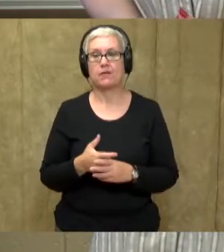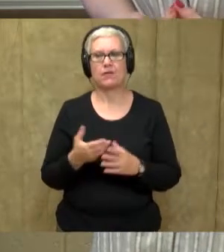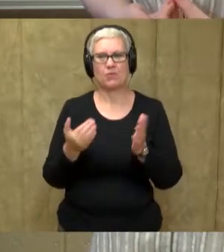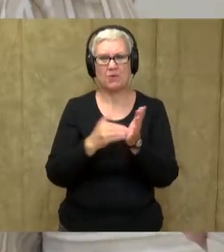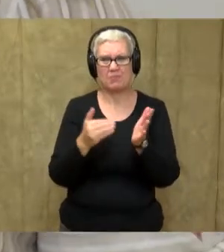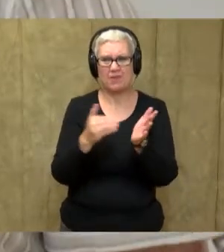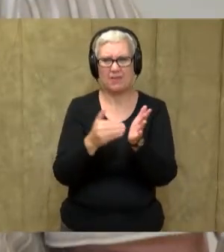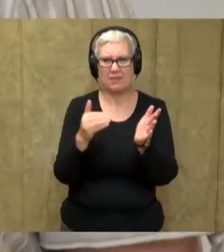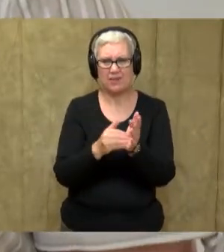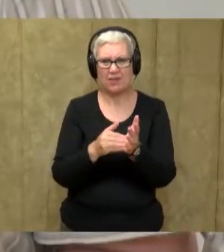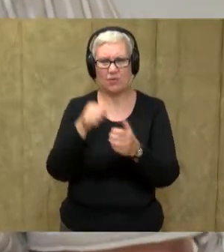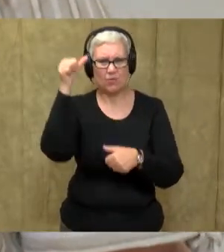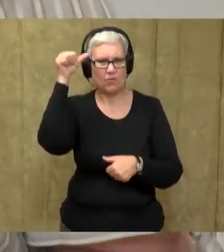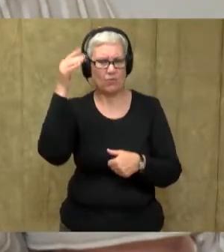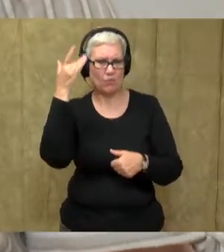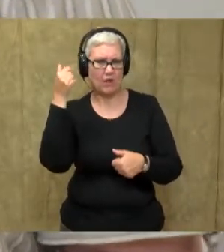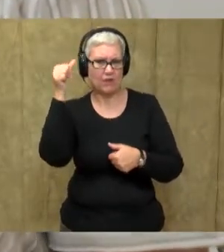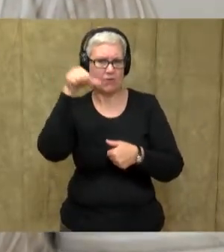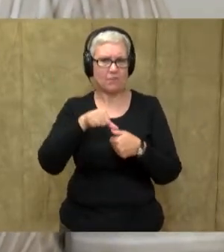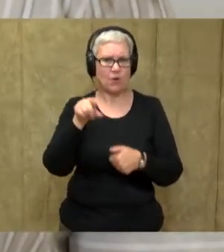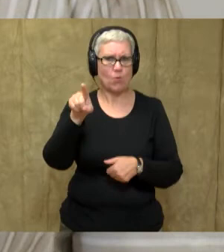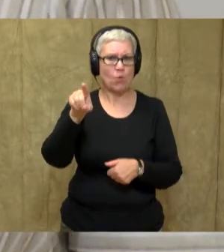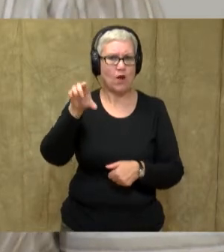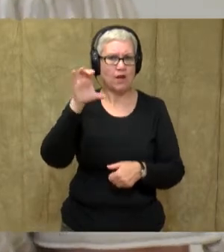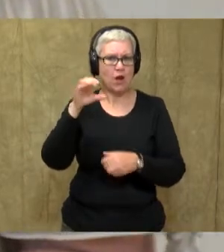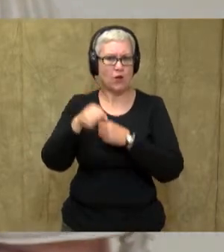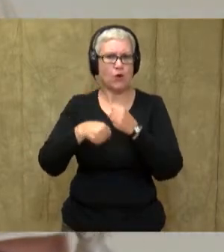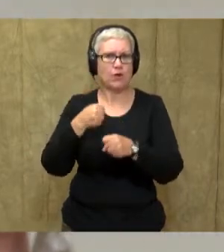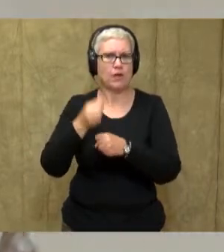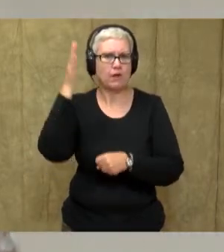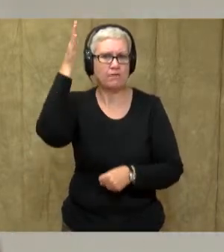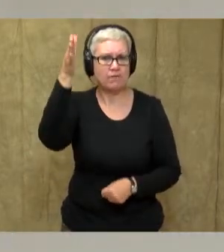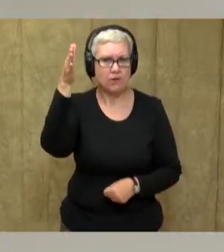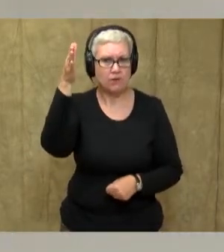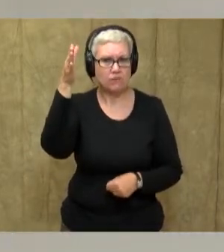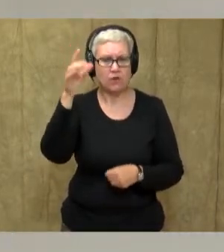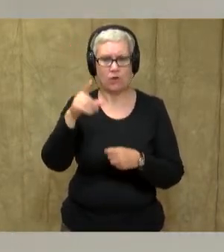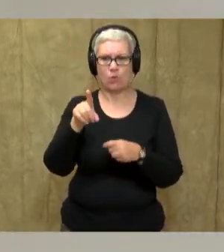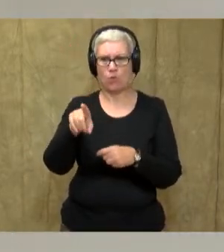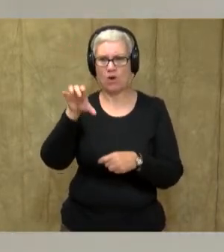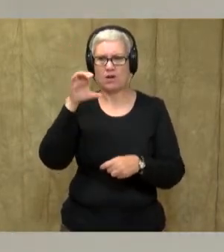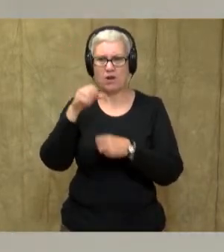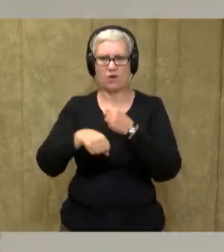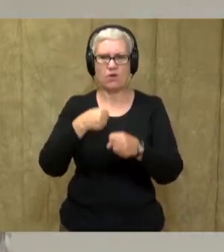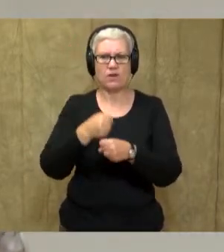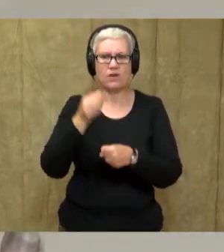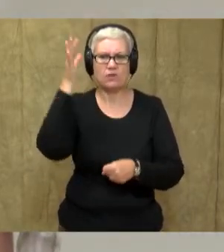he keep reminding us 100 years later, 100 years later?